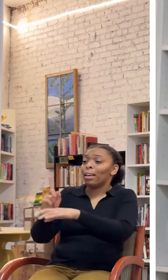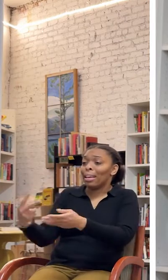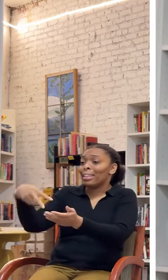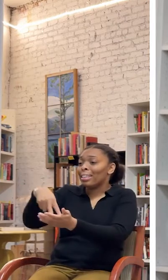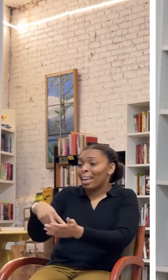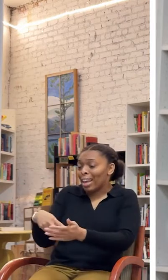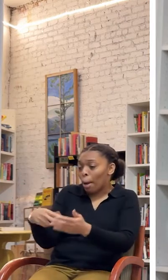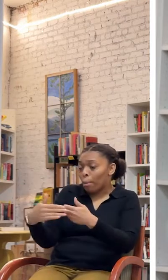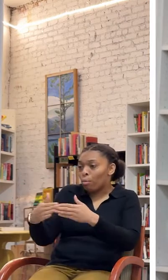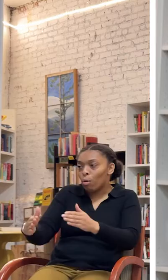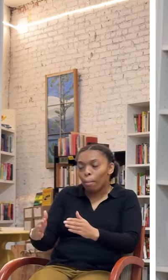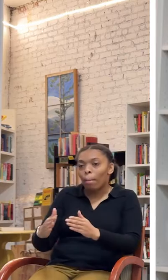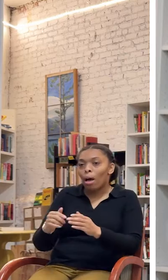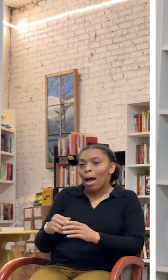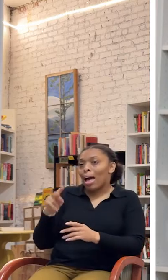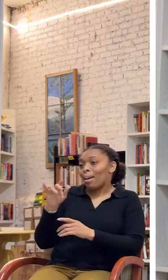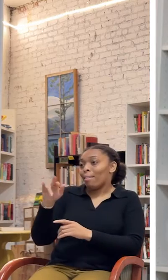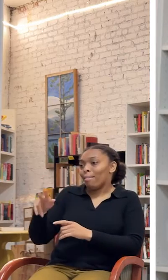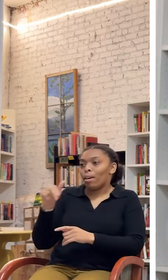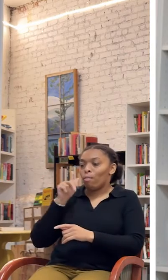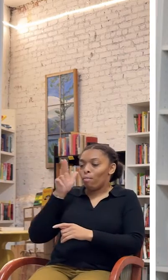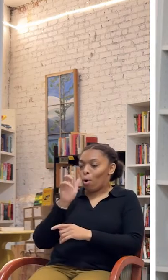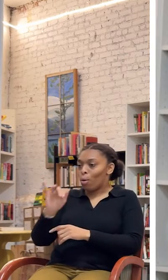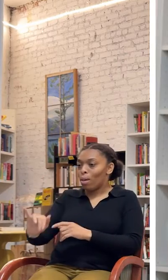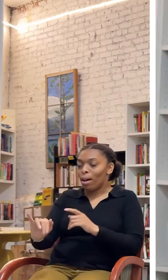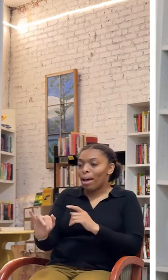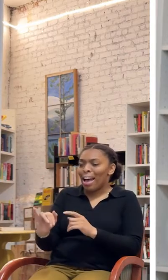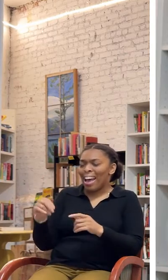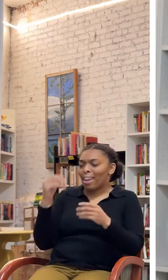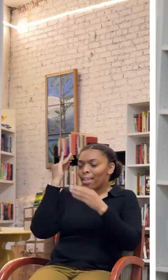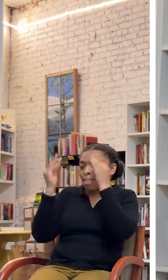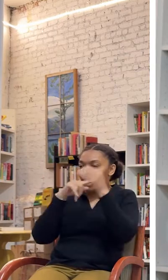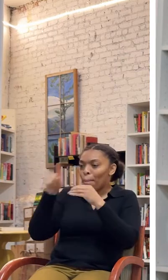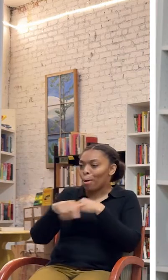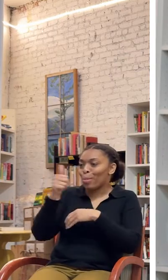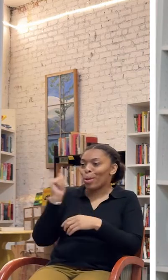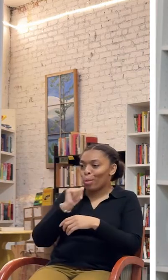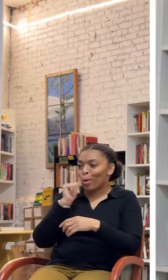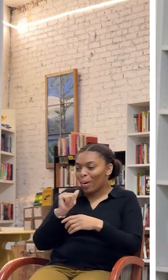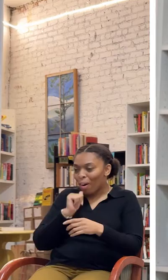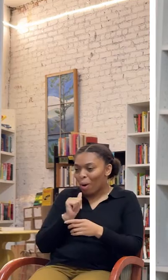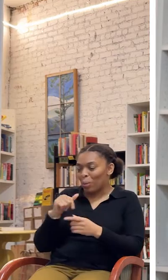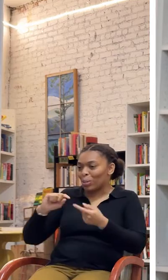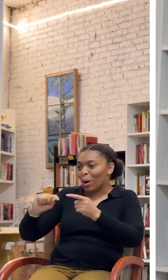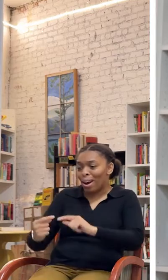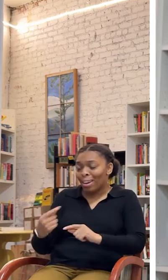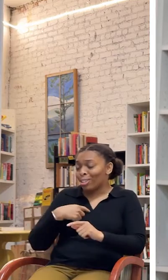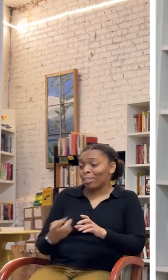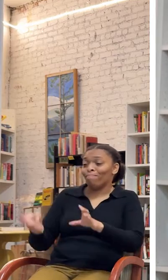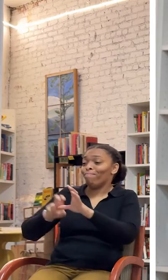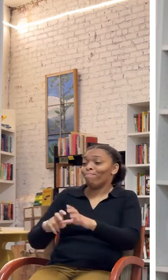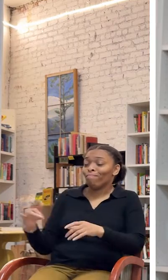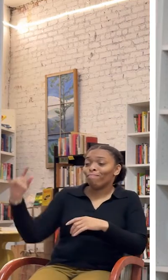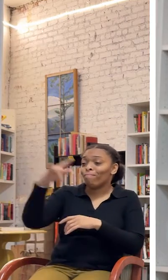else was going to. And Viv hearing her say that and also thinking about the other girl that was slammed, that was enough for her to feel like she needed to